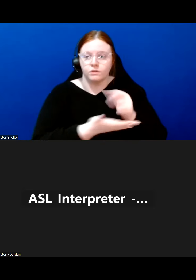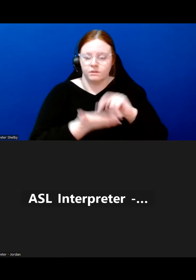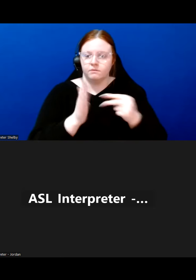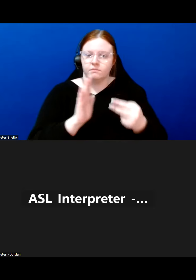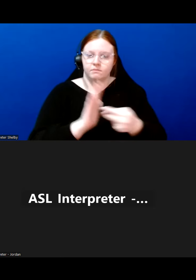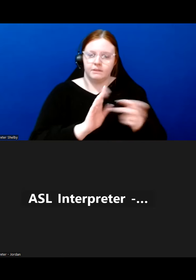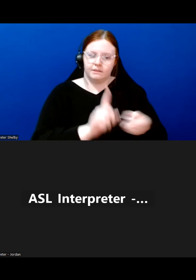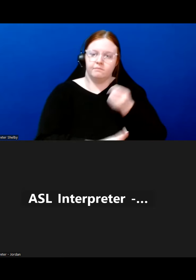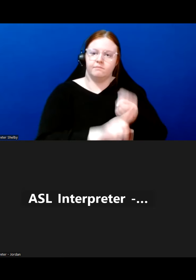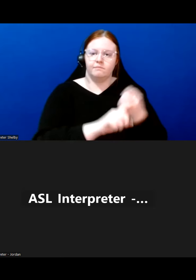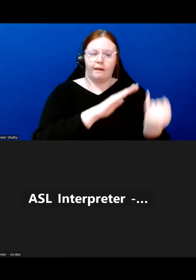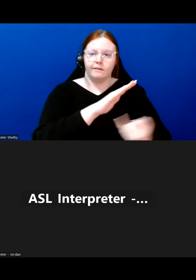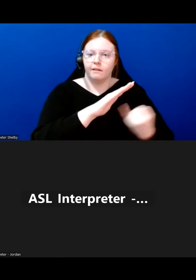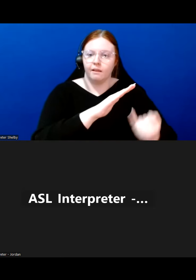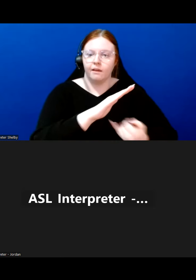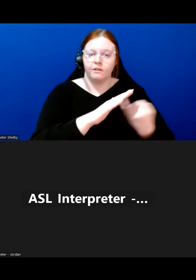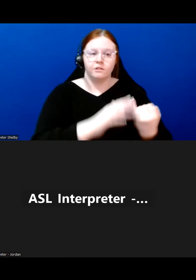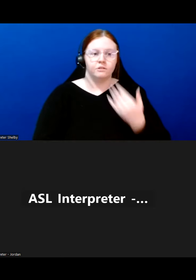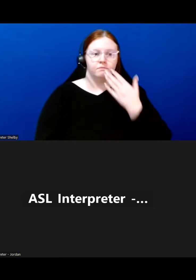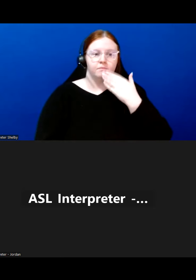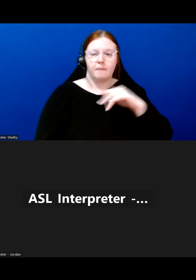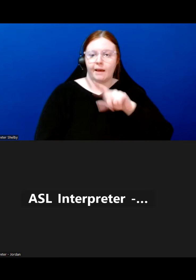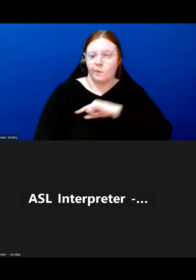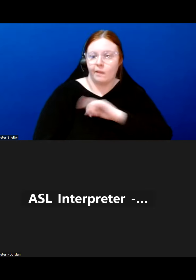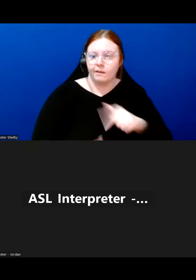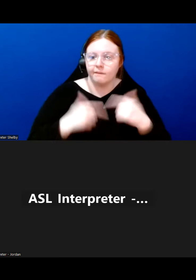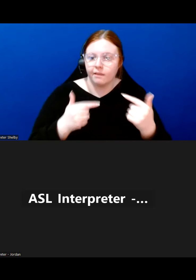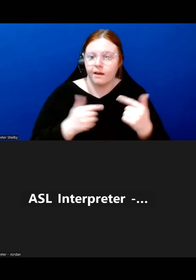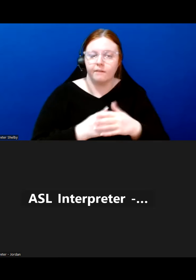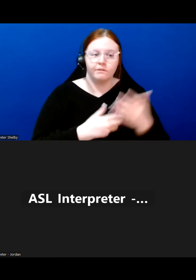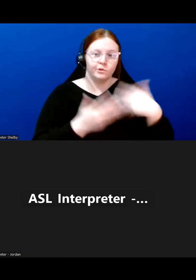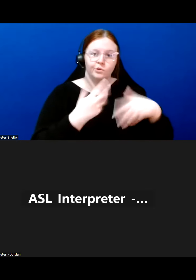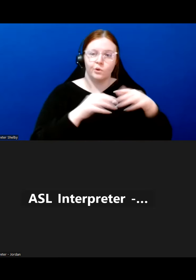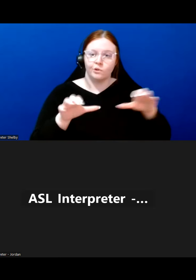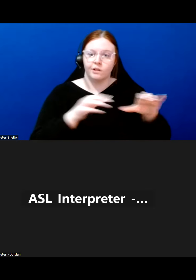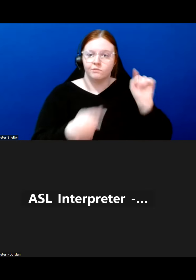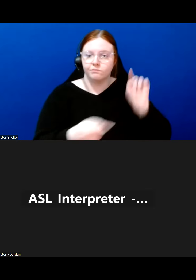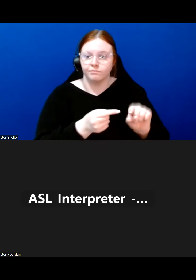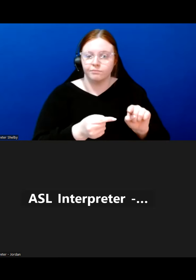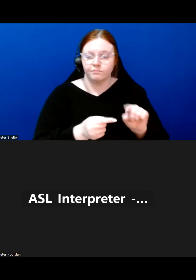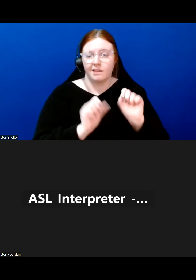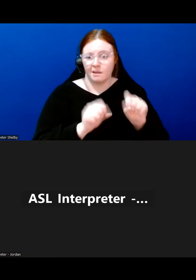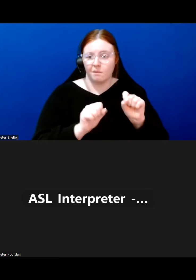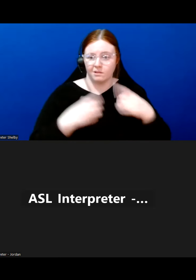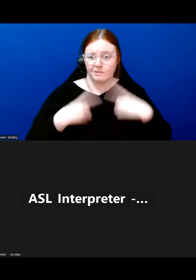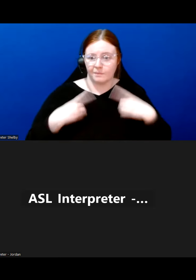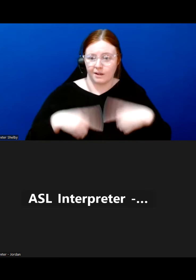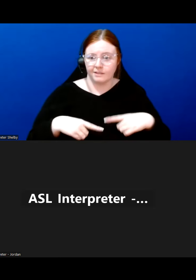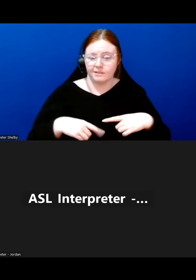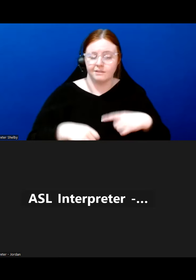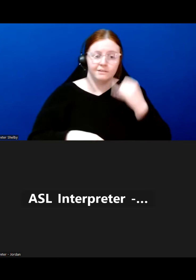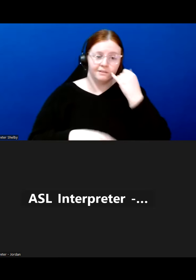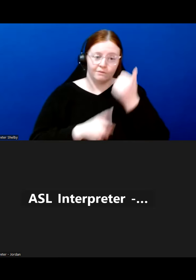cause isolation for people, reduce social activity, and can lead to depression. Adults with untreated